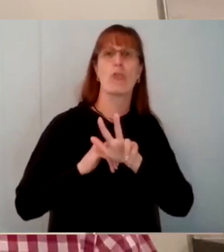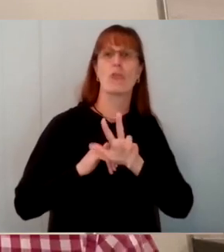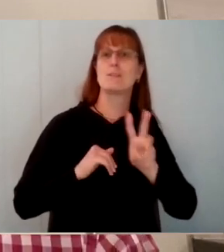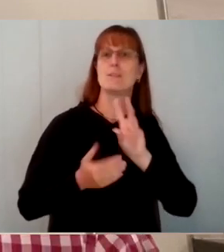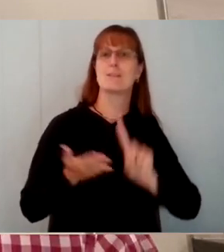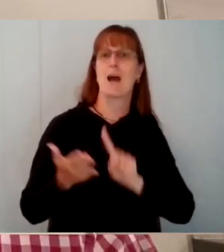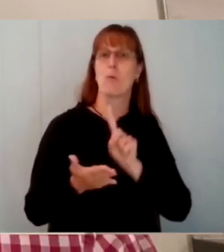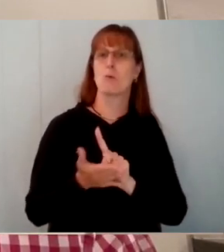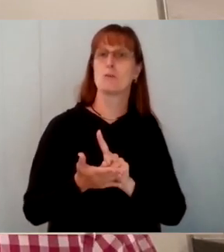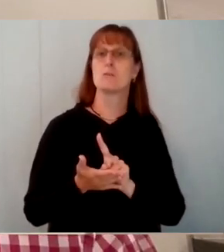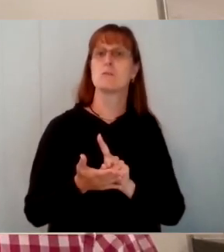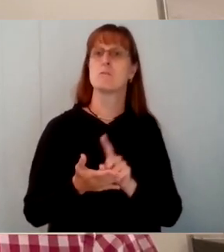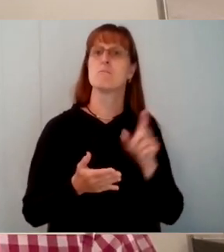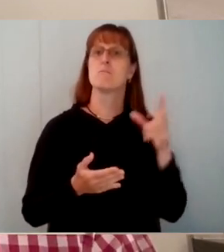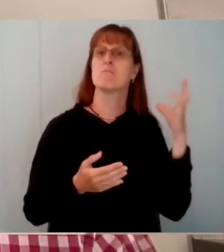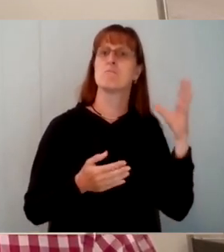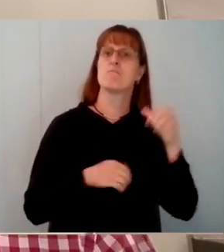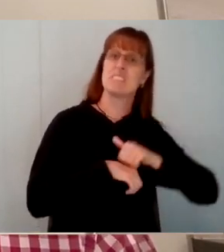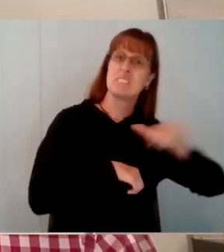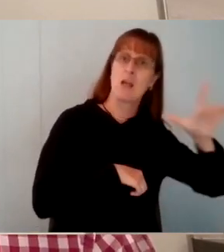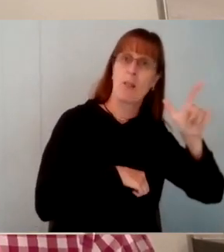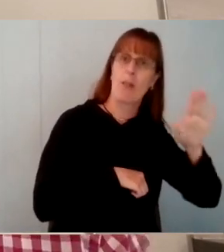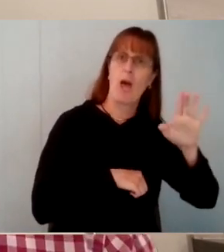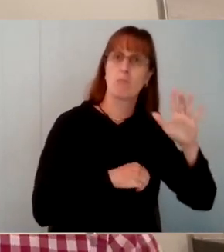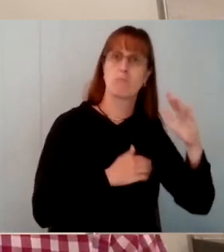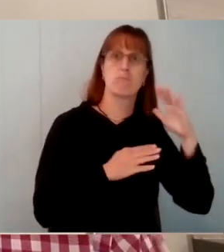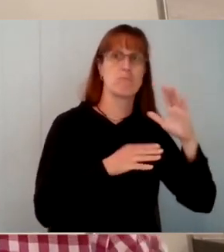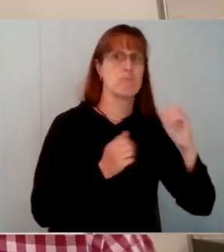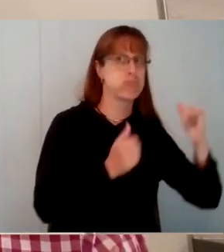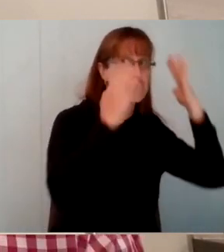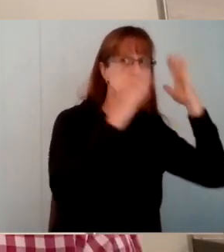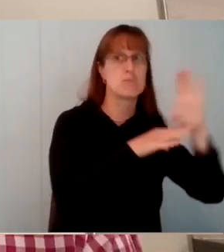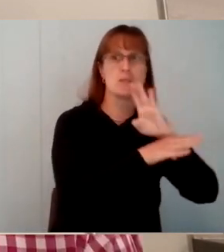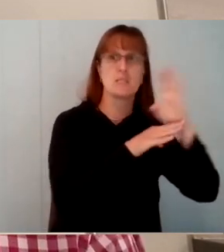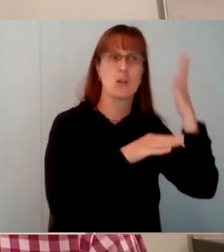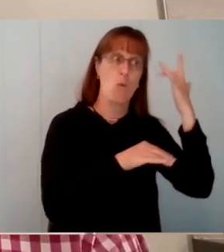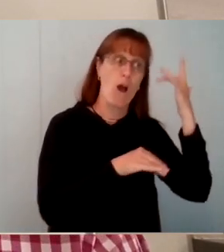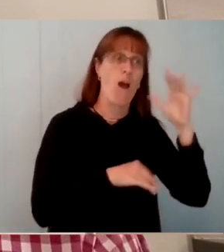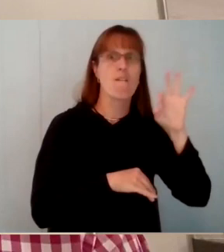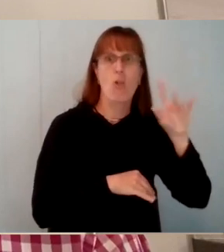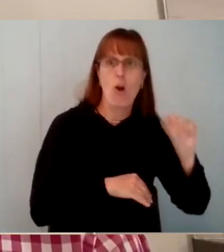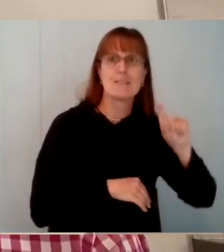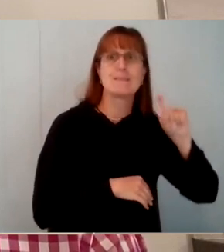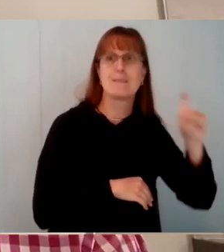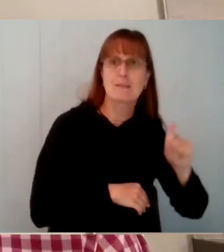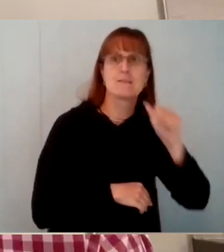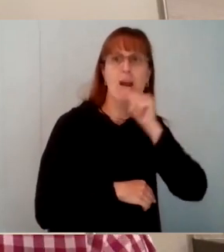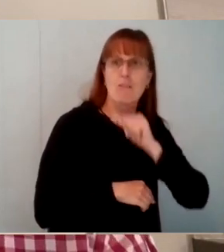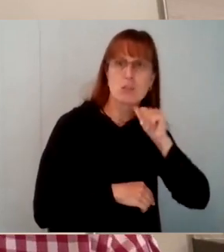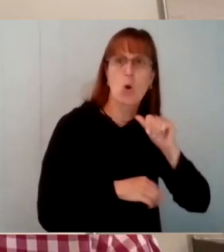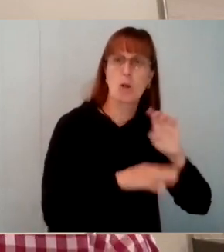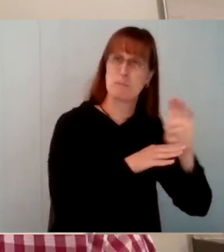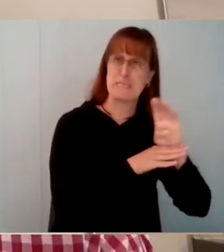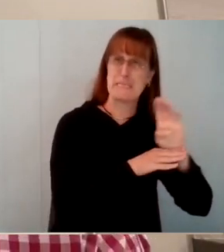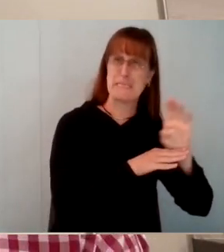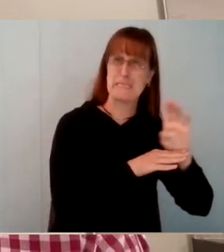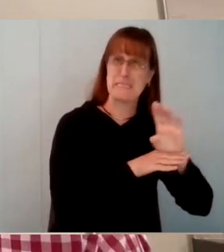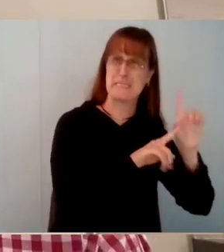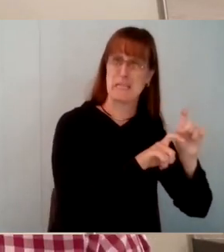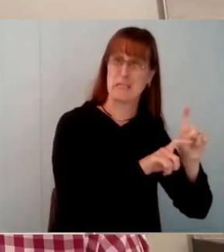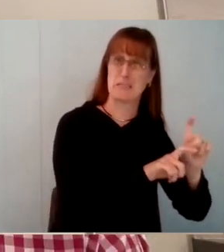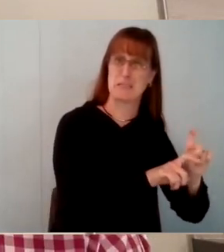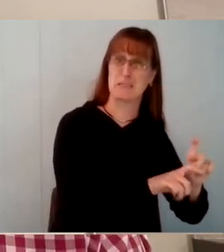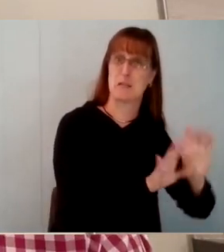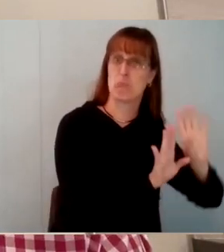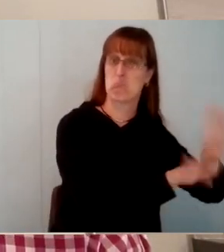getting huge volume from the south and slowing down that. So a very big shout out to our lab team